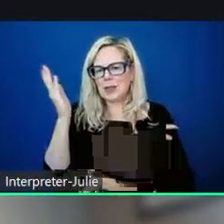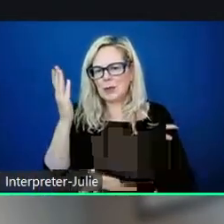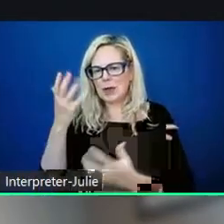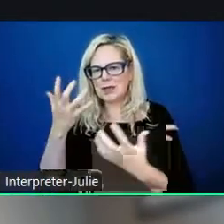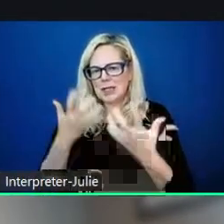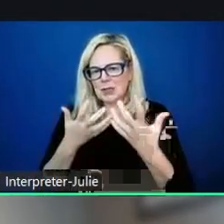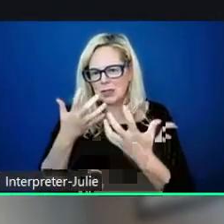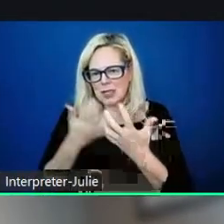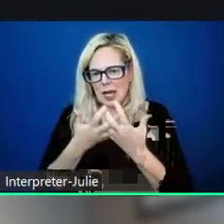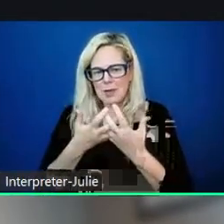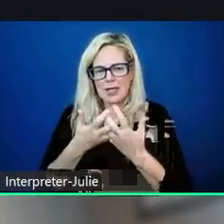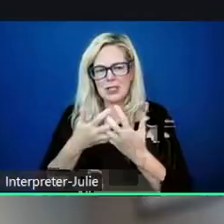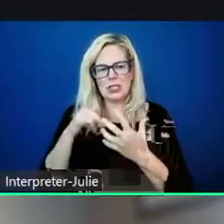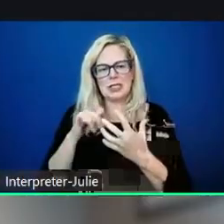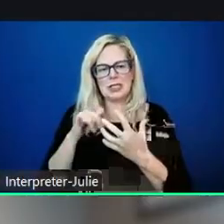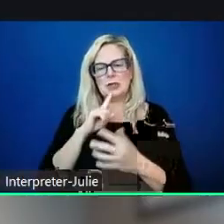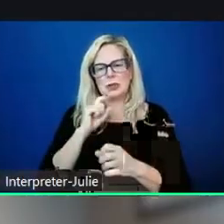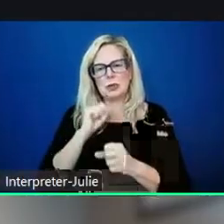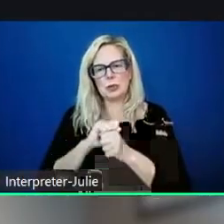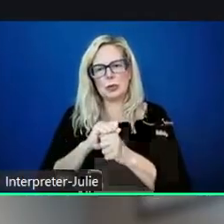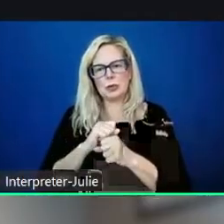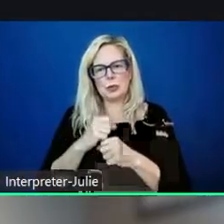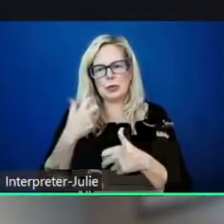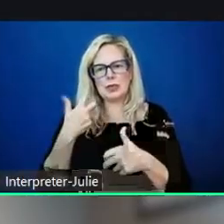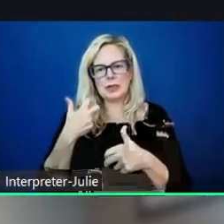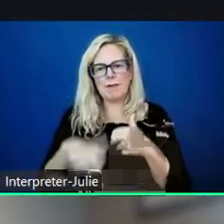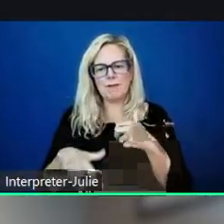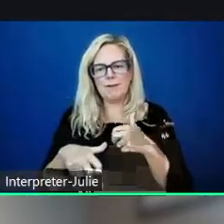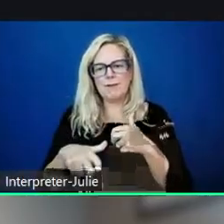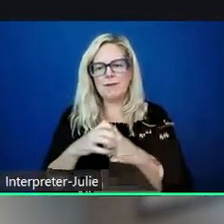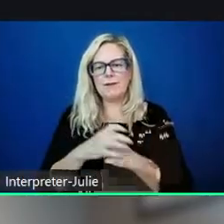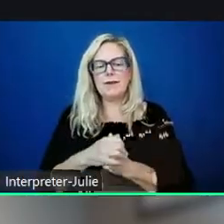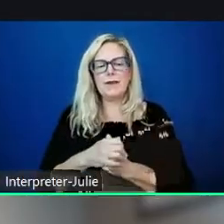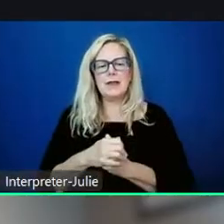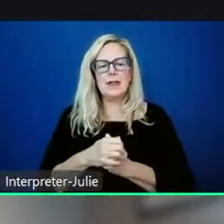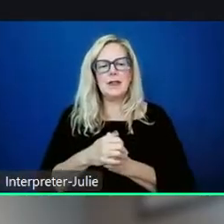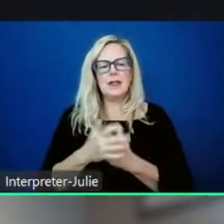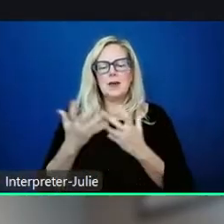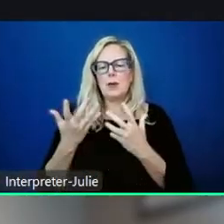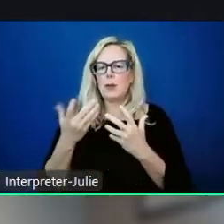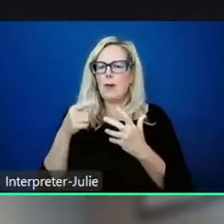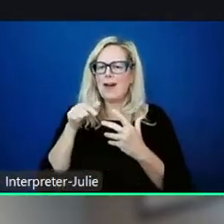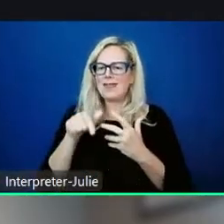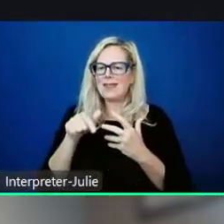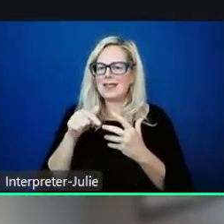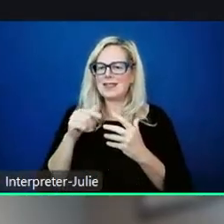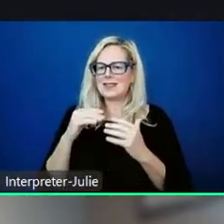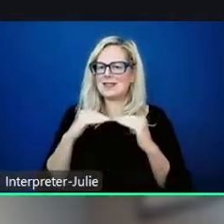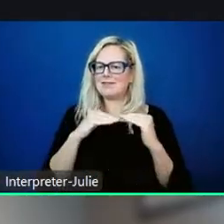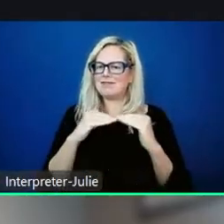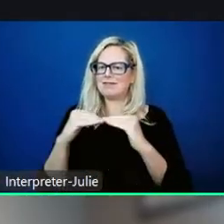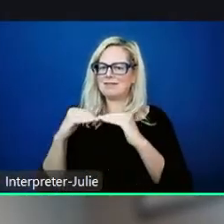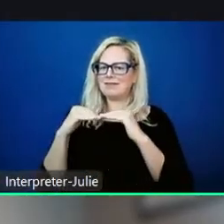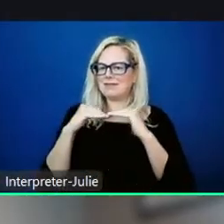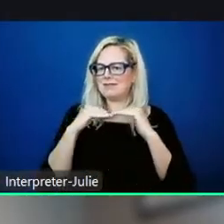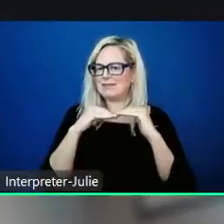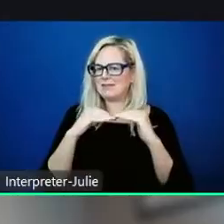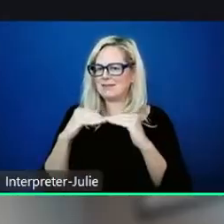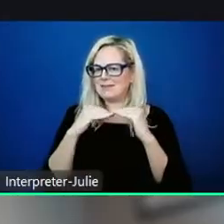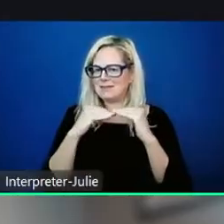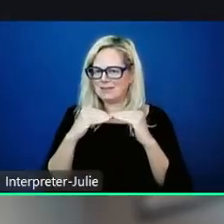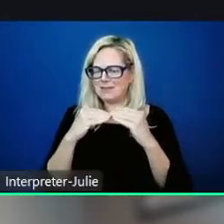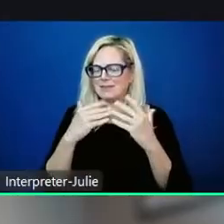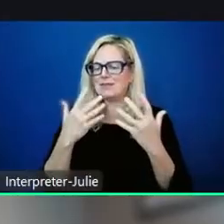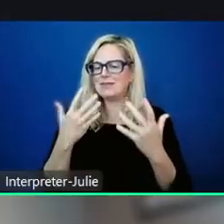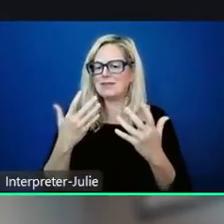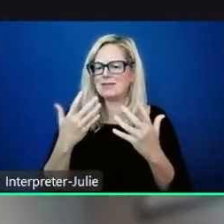without disabilities. So especially for making it a level playing field for learners with disabilities, it's really helpful to allow a